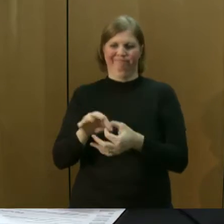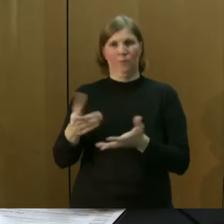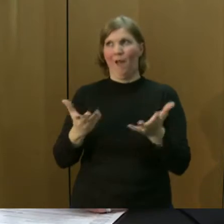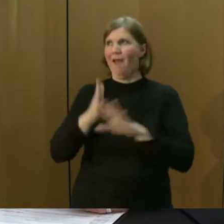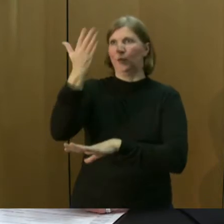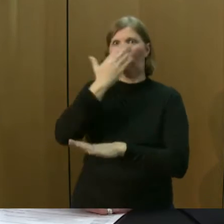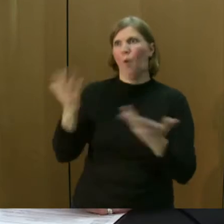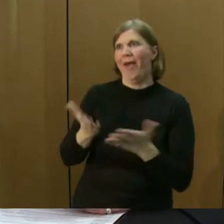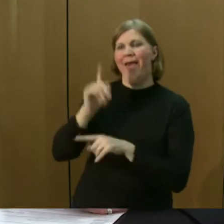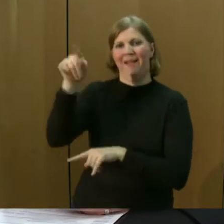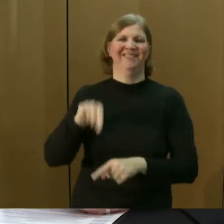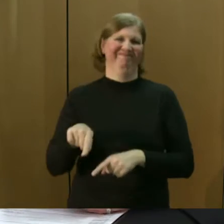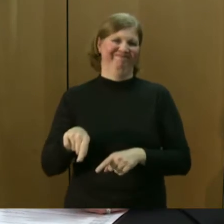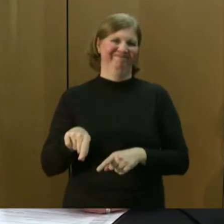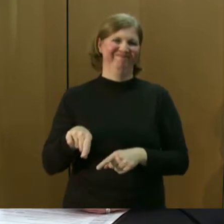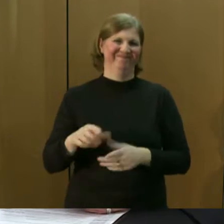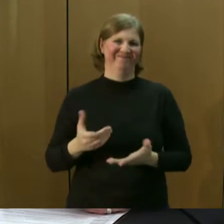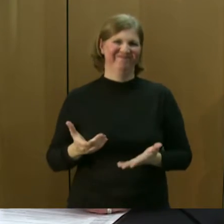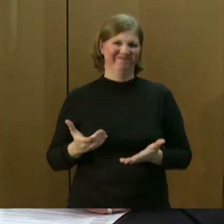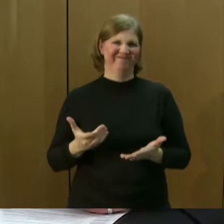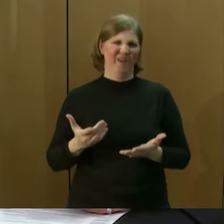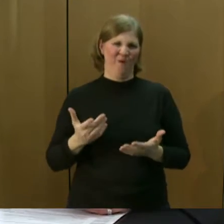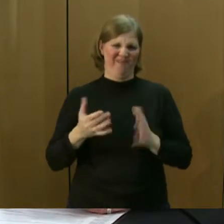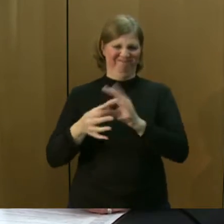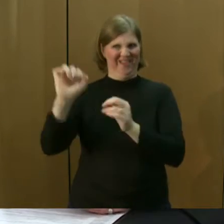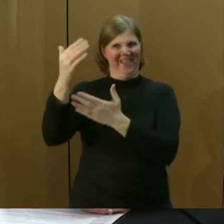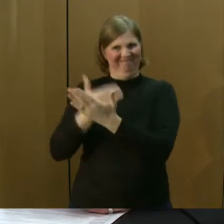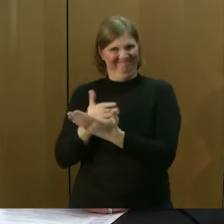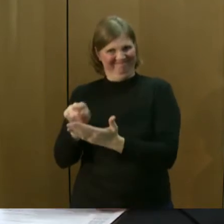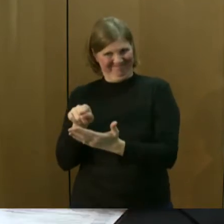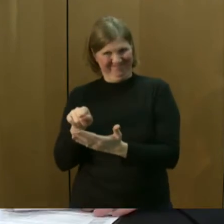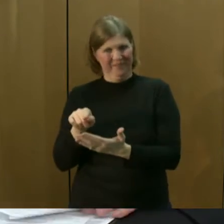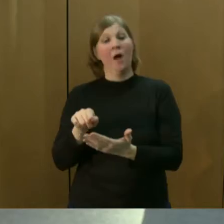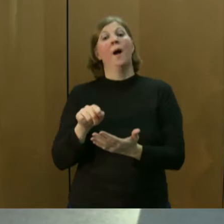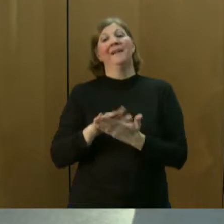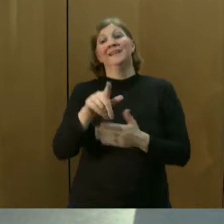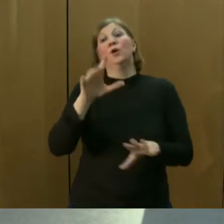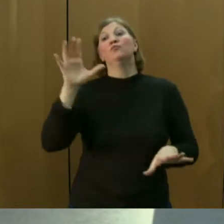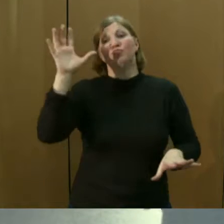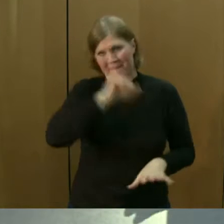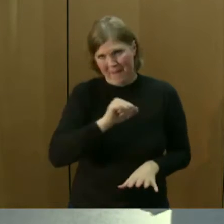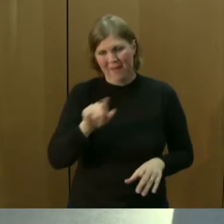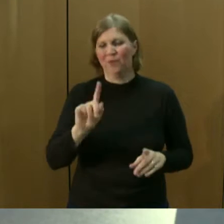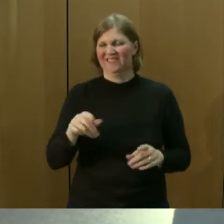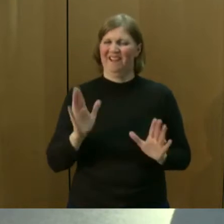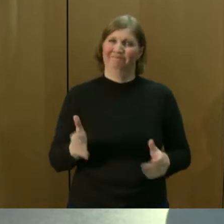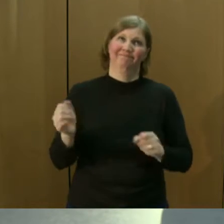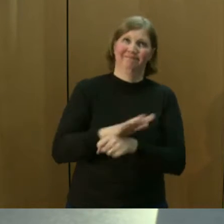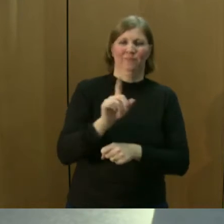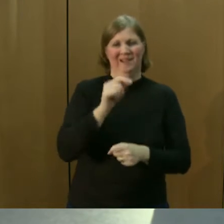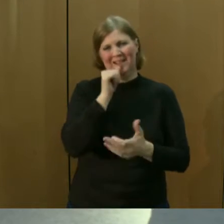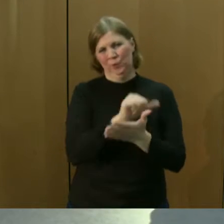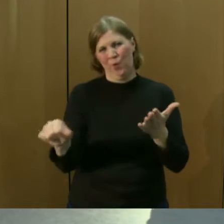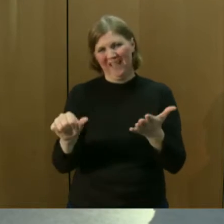there. Also get really good insurance because kids break things. Including themselves. I would actually say I think